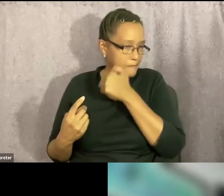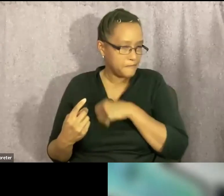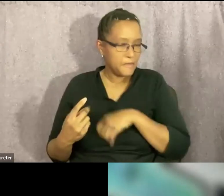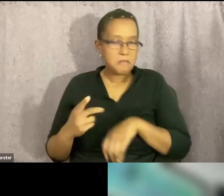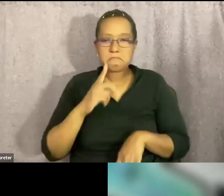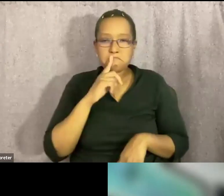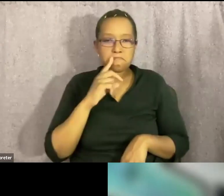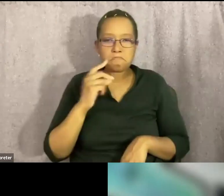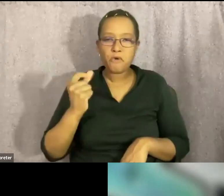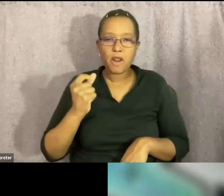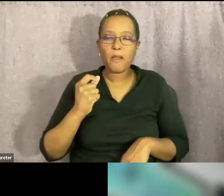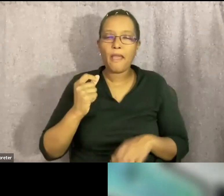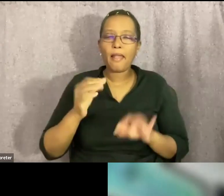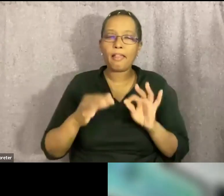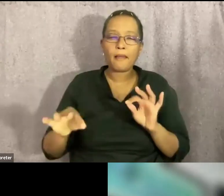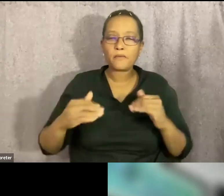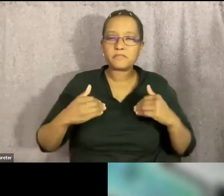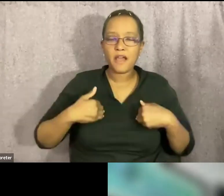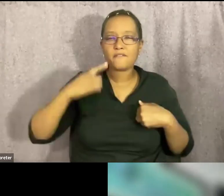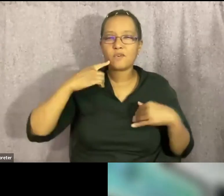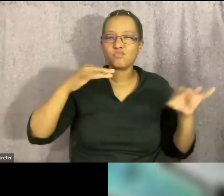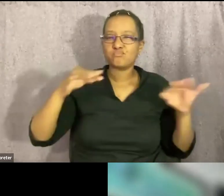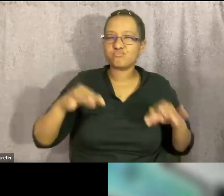FELLOWJUMOKE@outlook.com. Thank you so much. Back to you, Kiki.